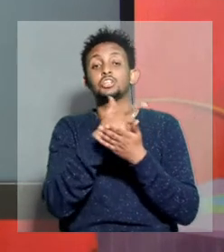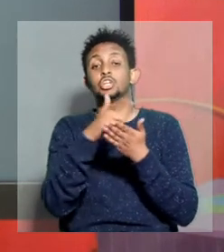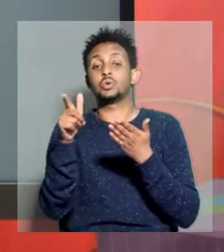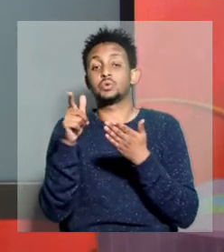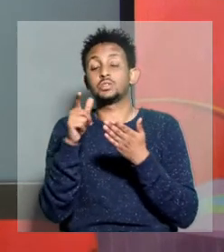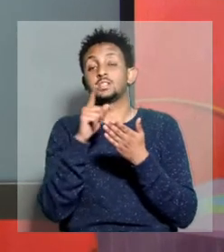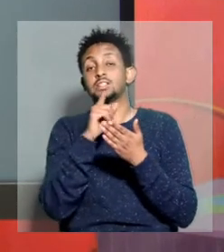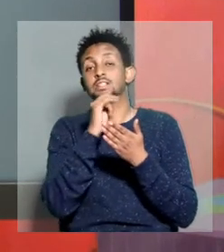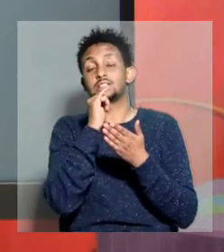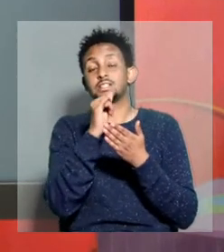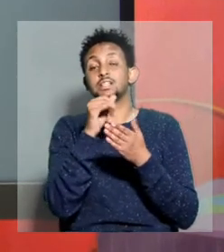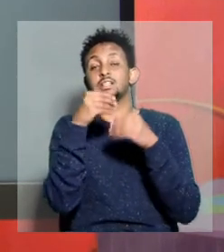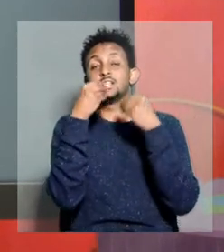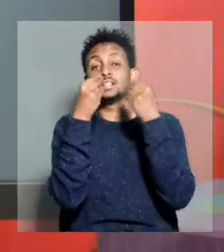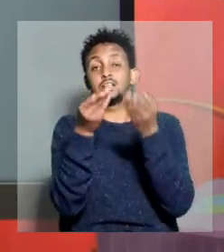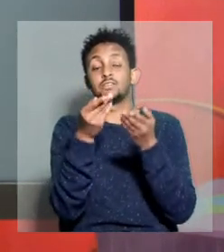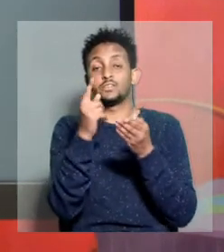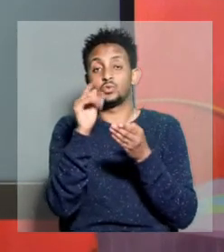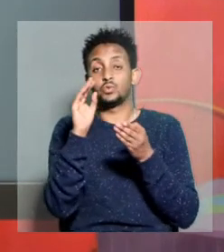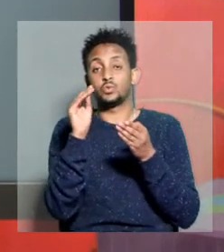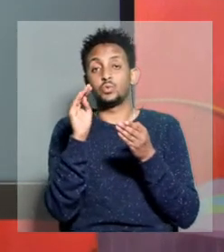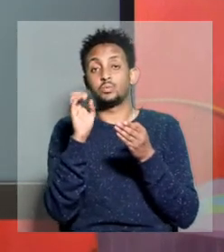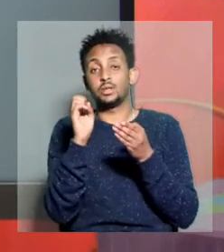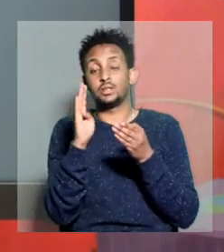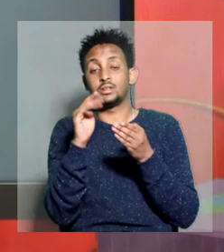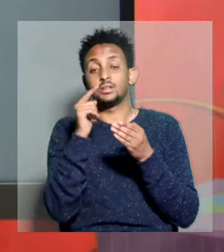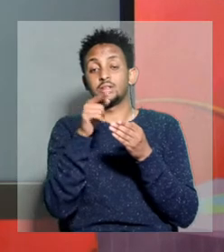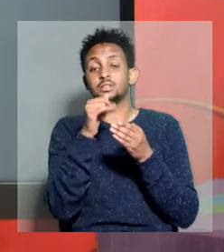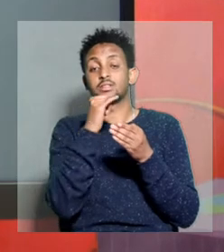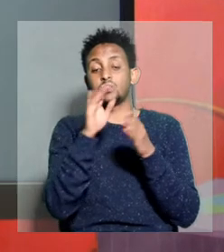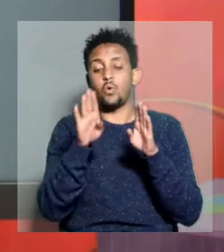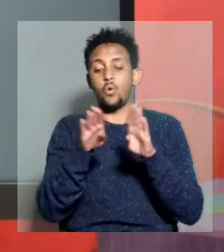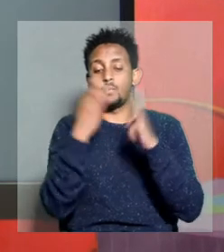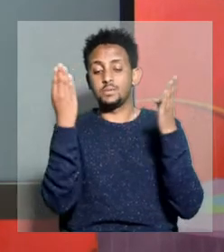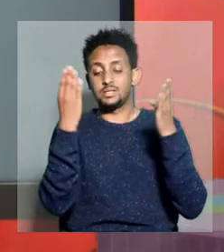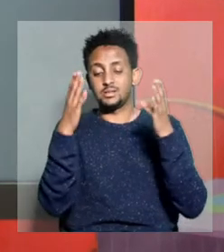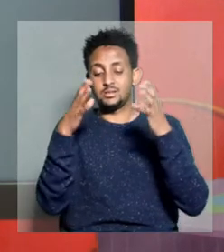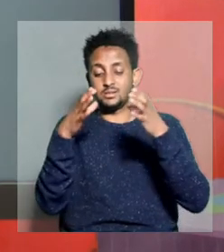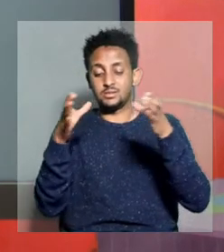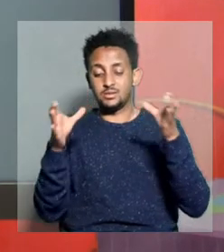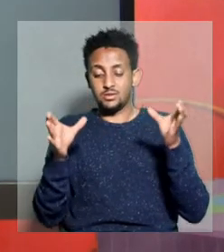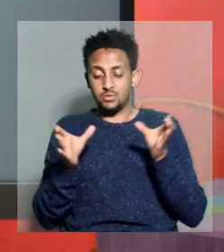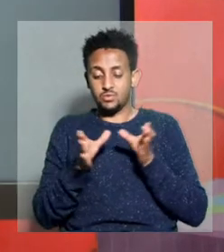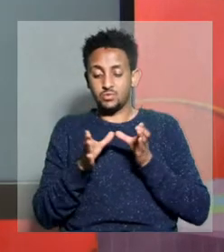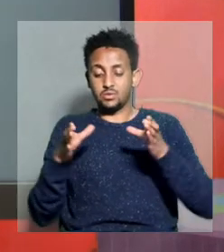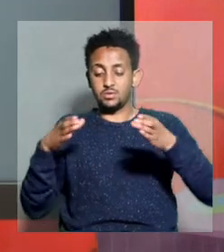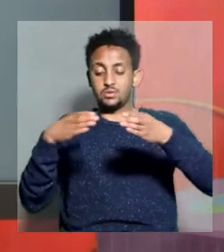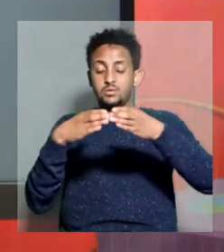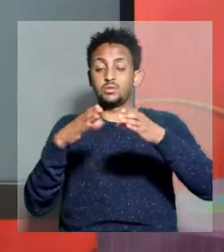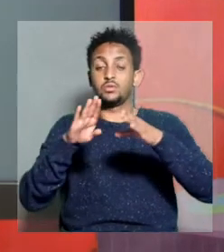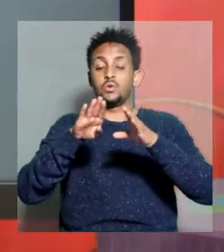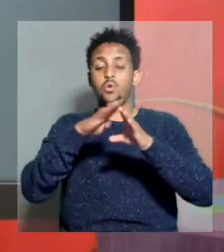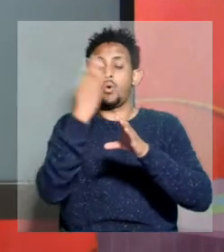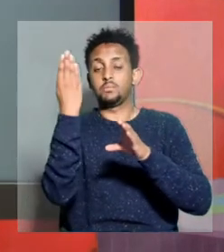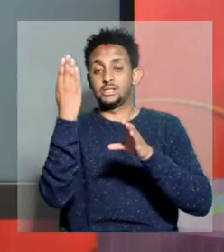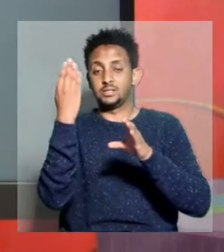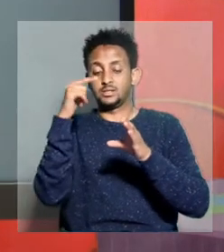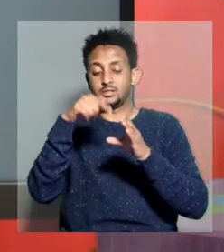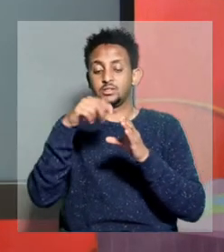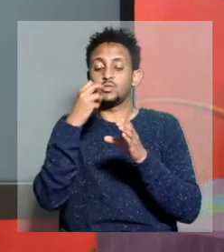fluid is given to be, if it is open, let's say that here you have a container and open, you have a